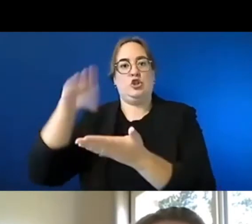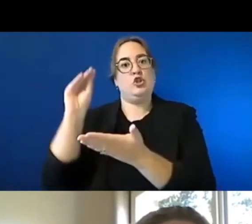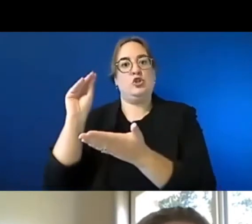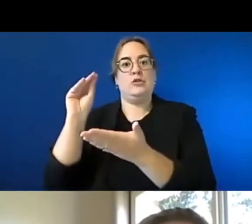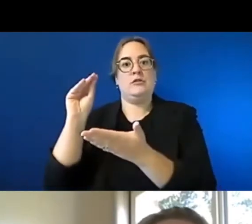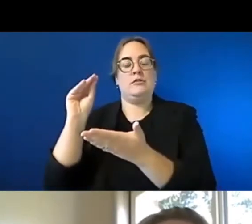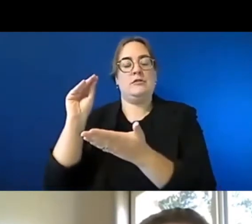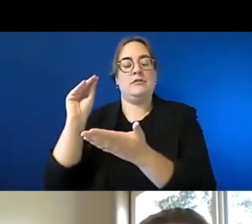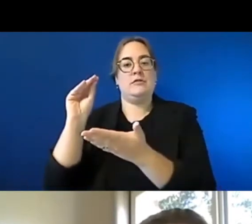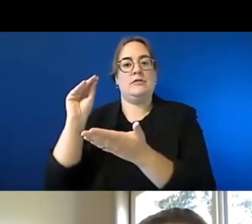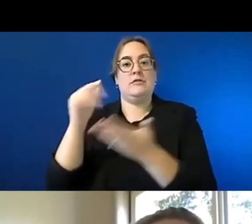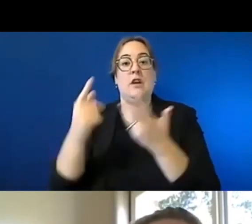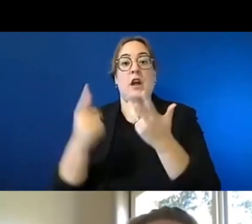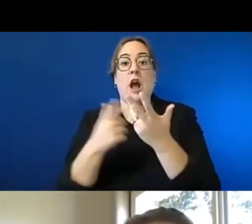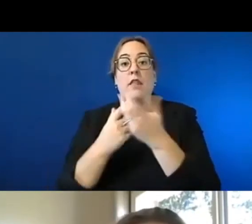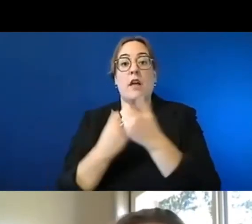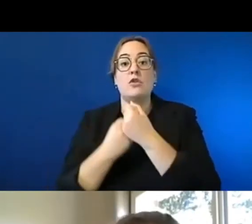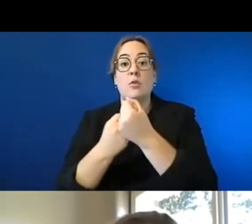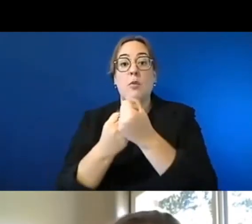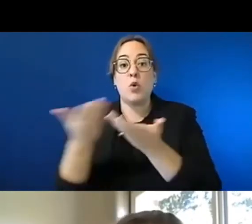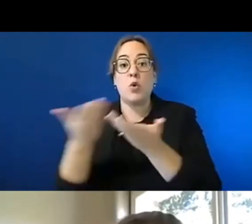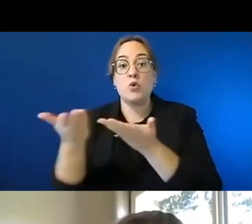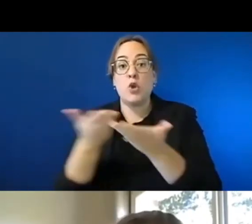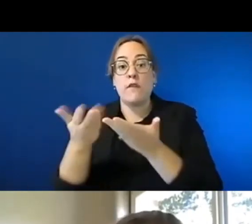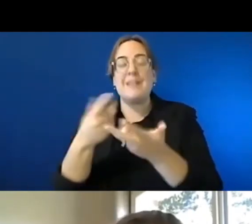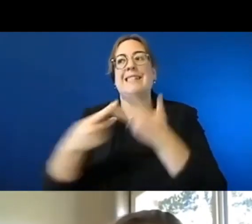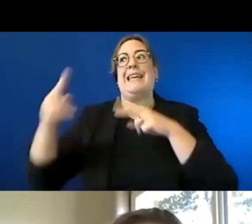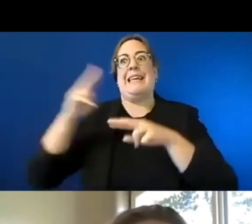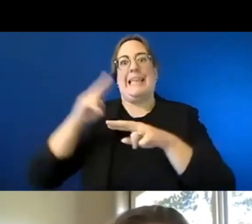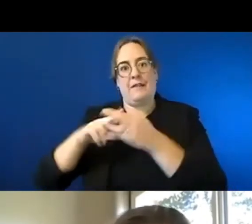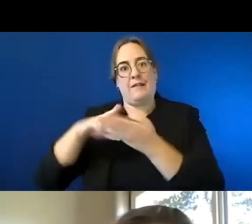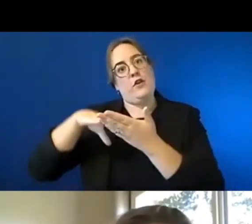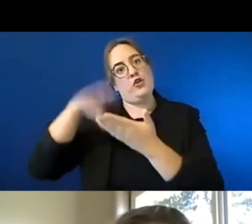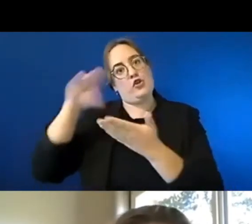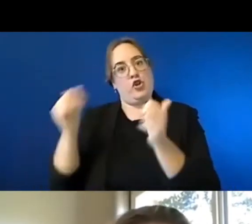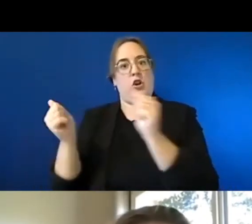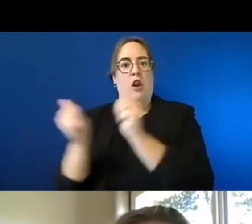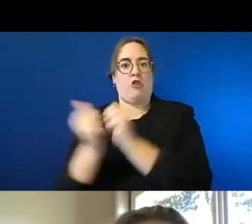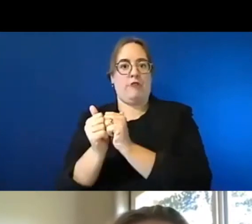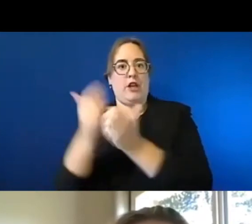and other support services if the student agrees to that.